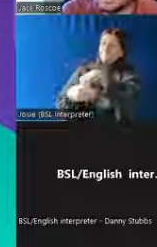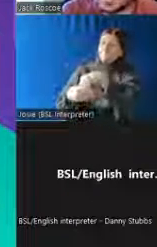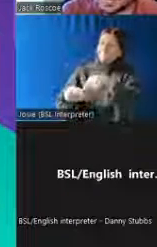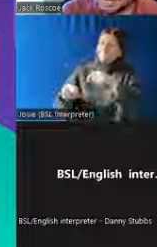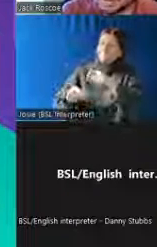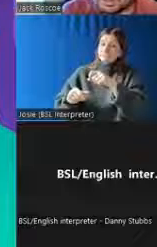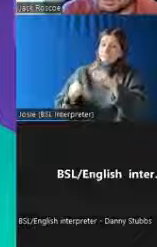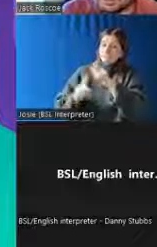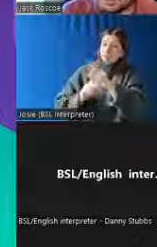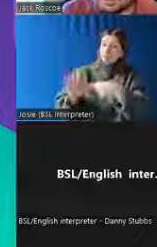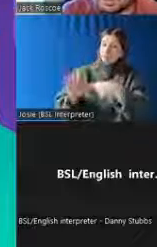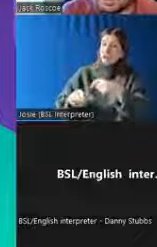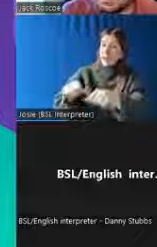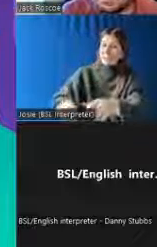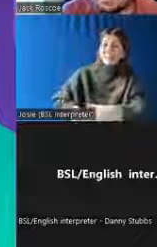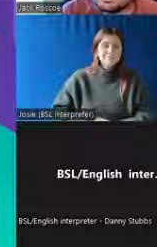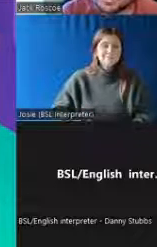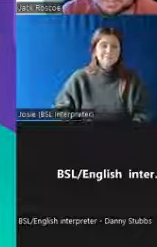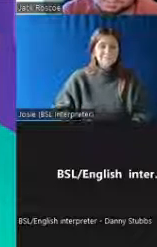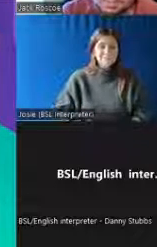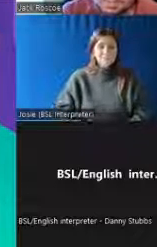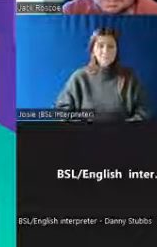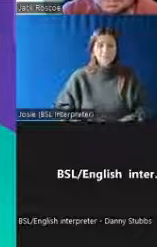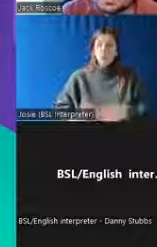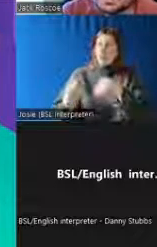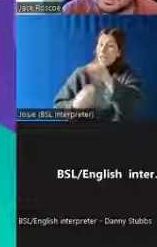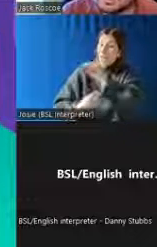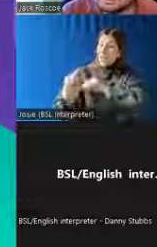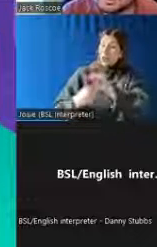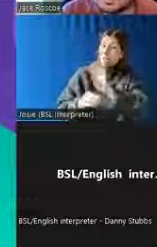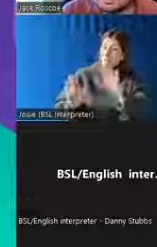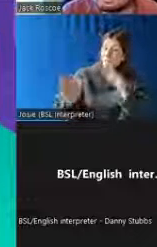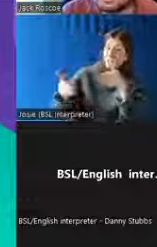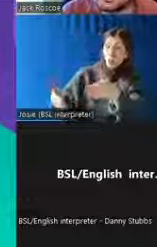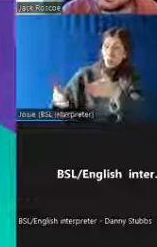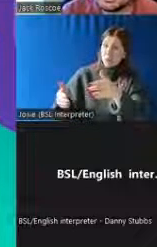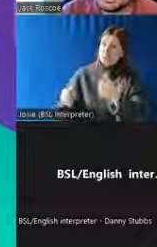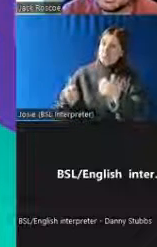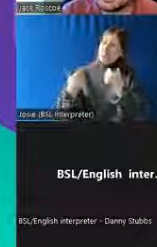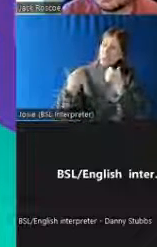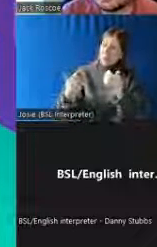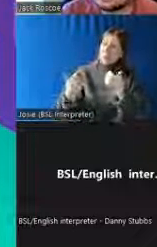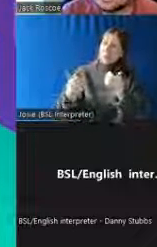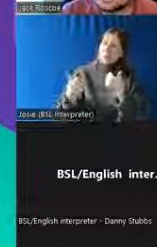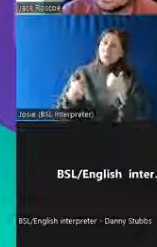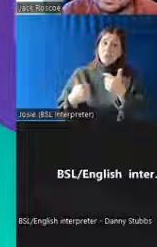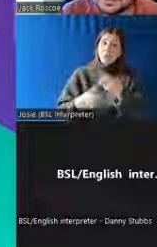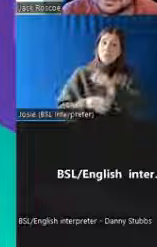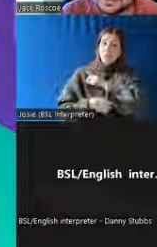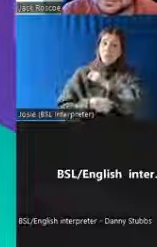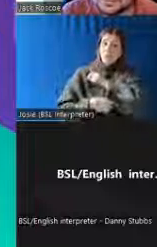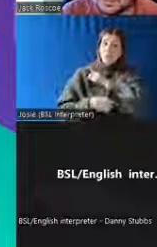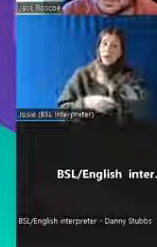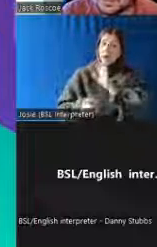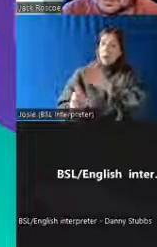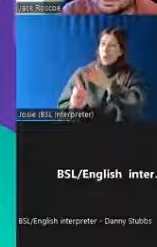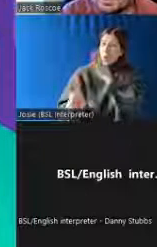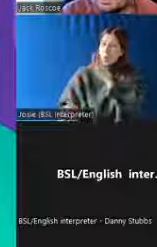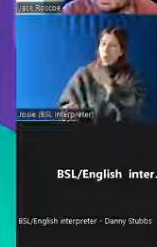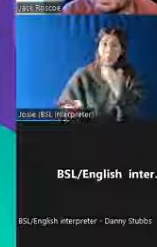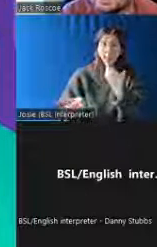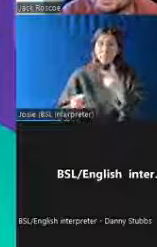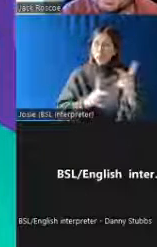that economic focus makes sense for this project, since the goal was to bring in visitors to central London, and in doing